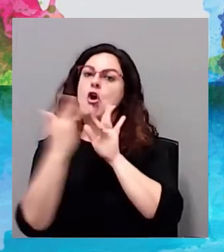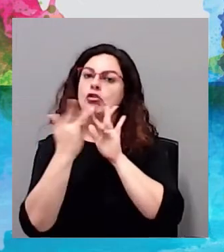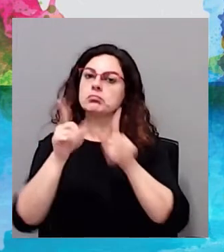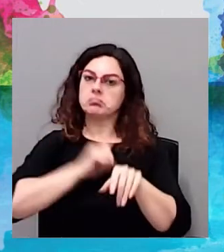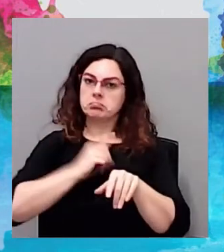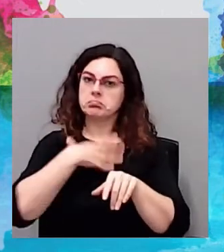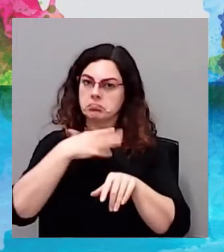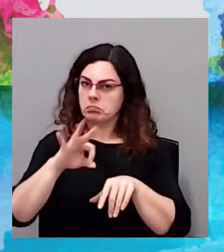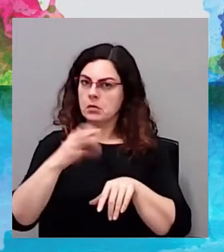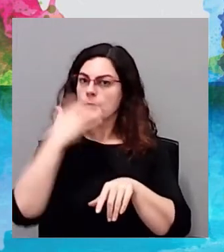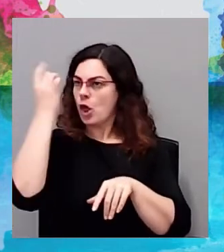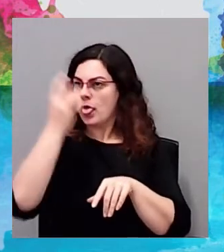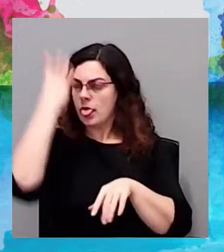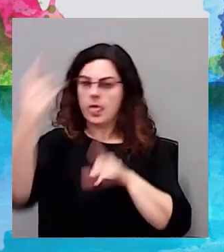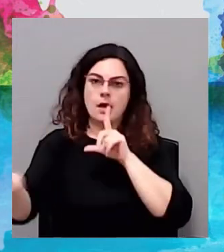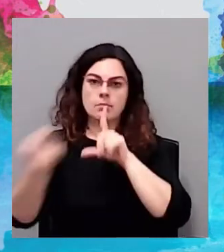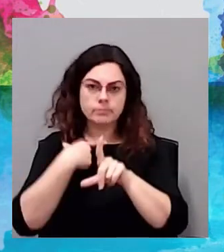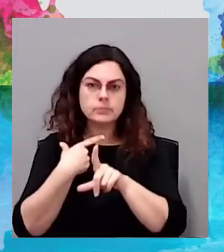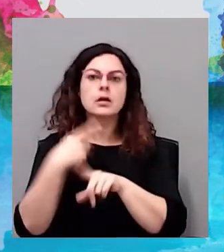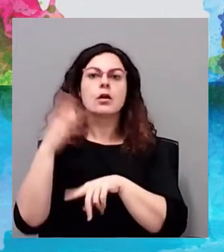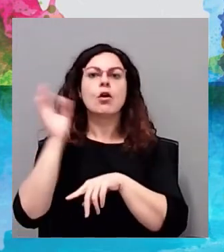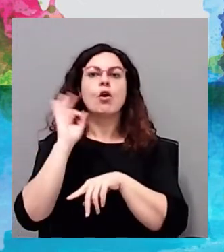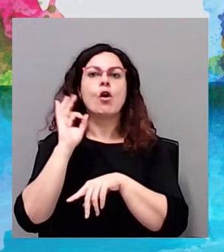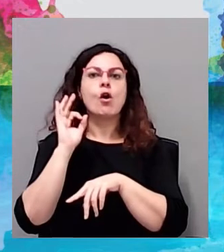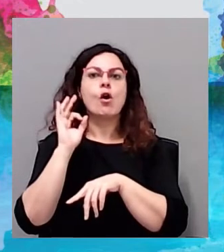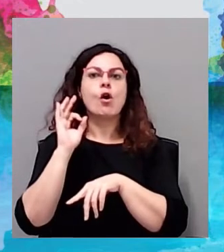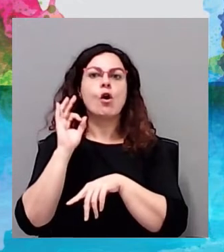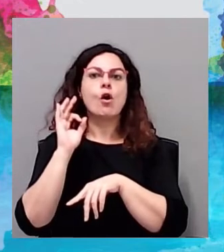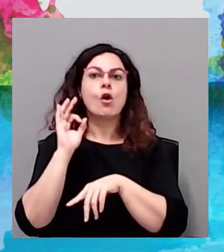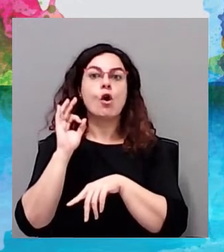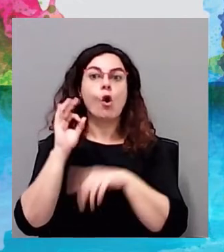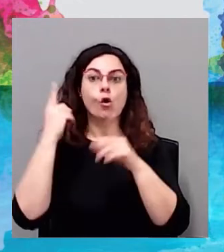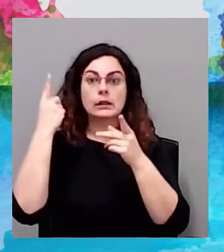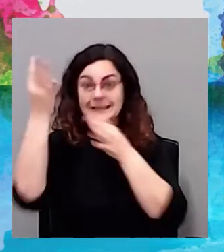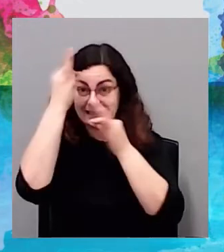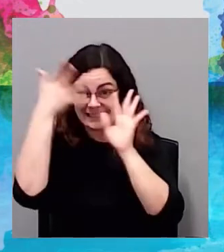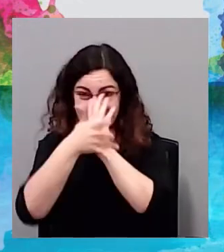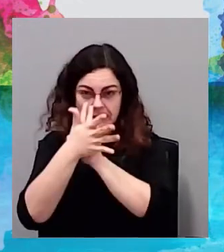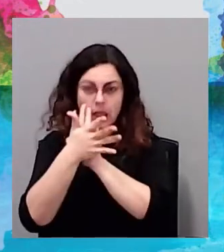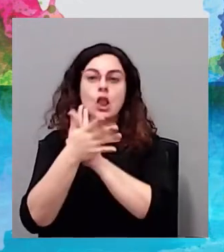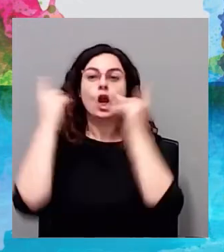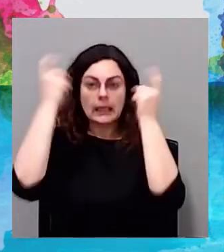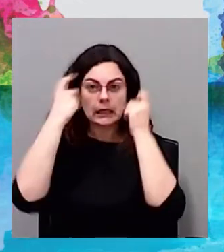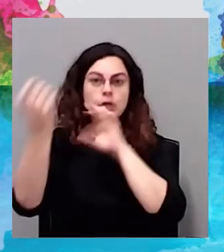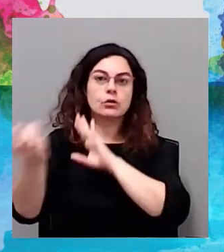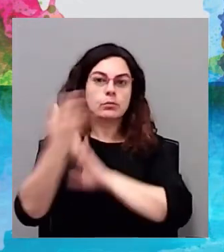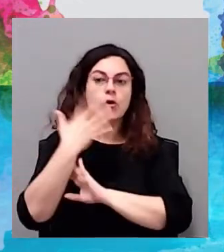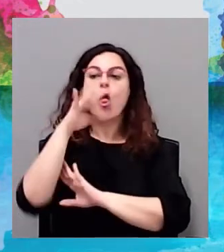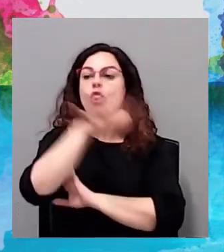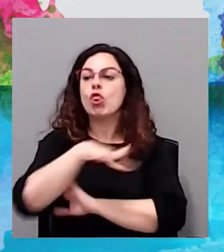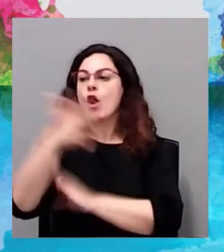painting. And then I'm going to give you my email, and you can write to me with your types. You can talk about